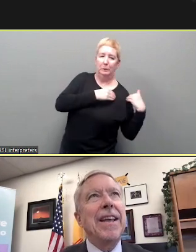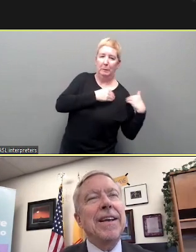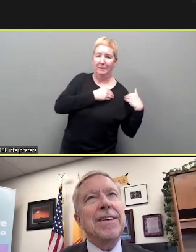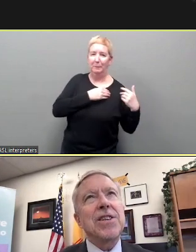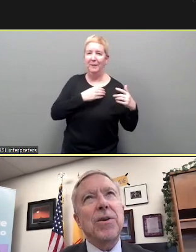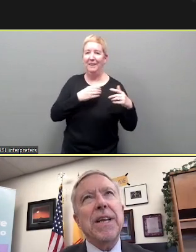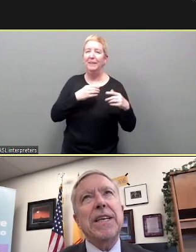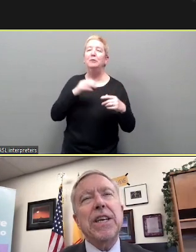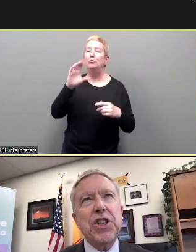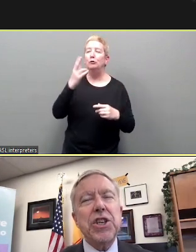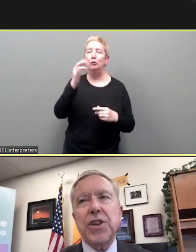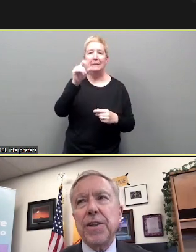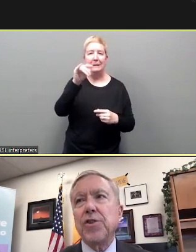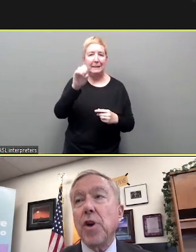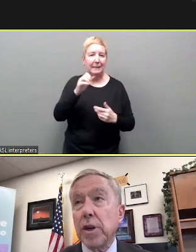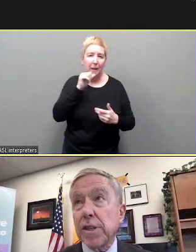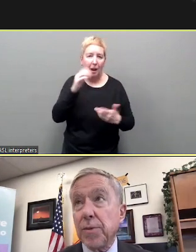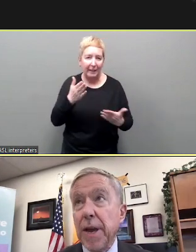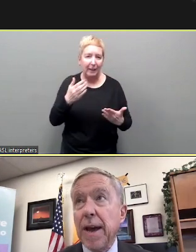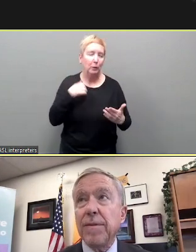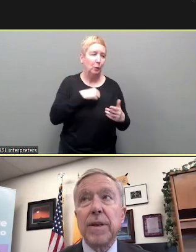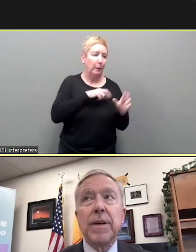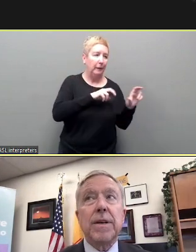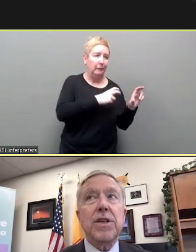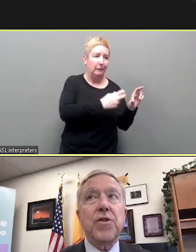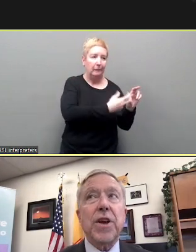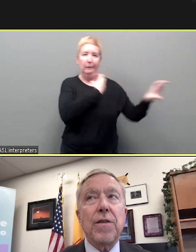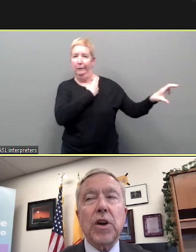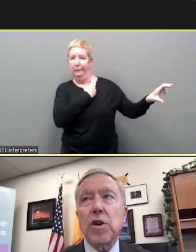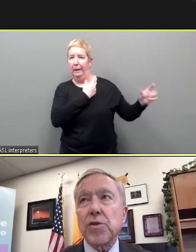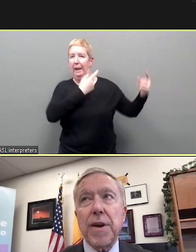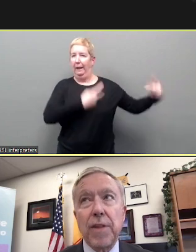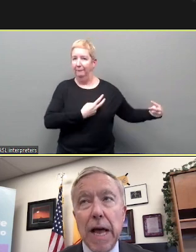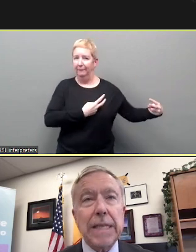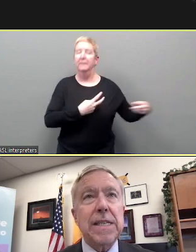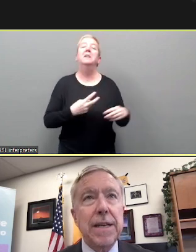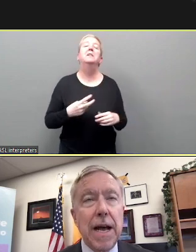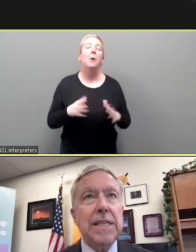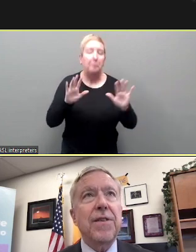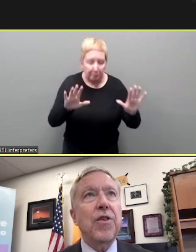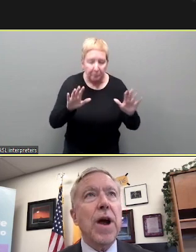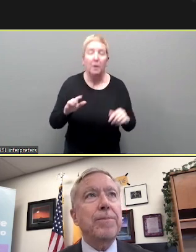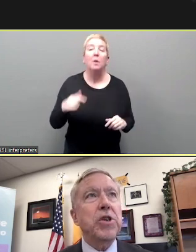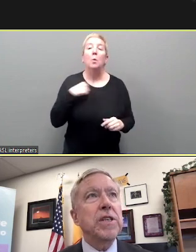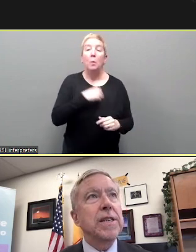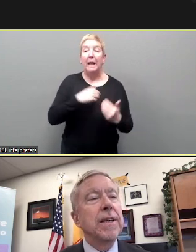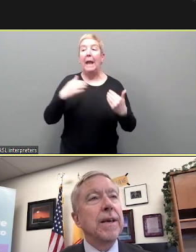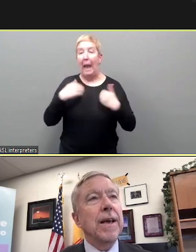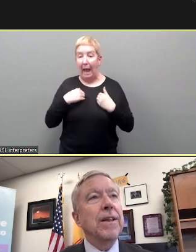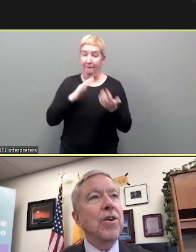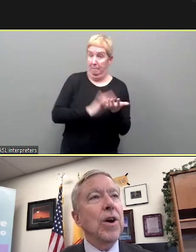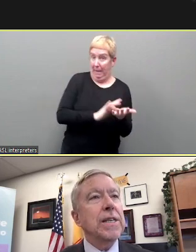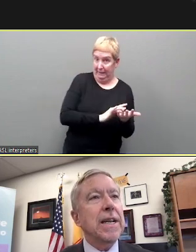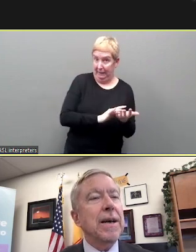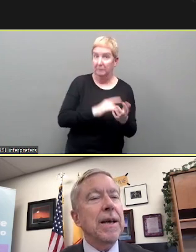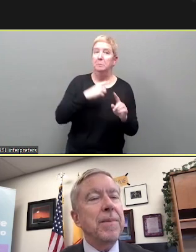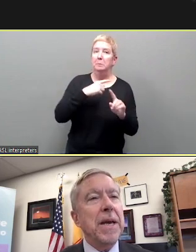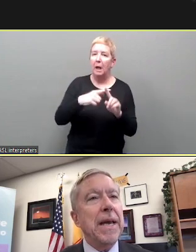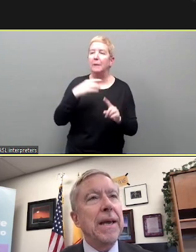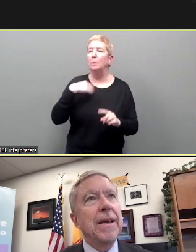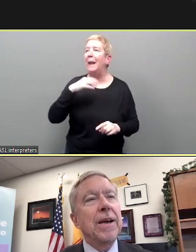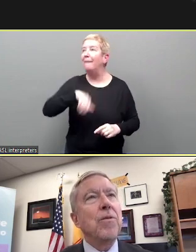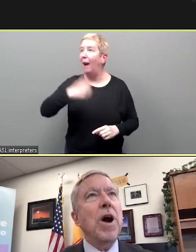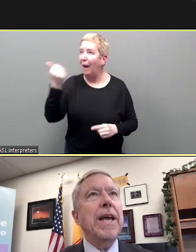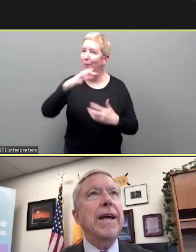And so in addition to the drugs that we have to treat COVID, of course, we have lots and lots of other options, and Laura is going to